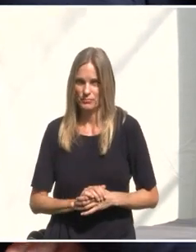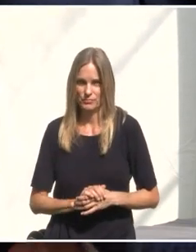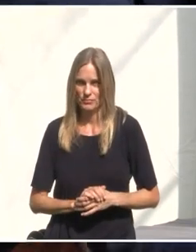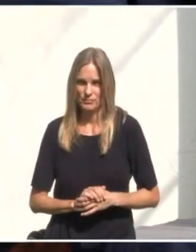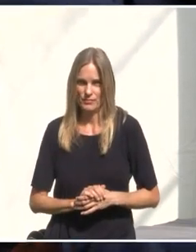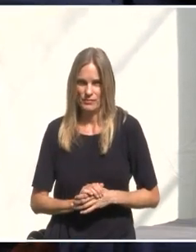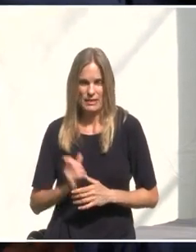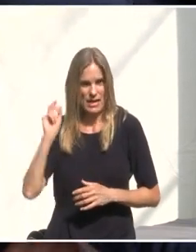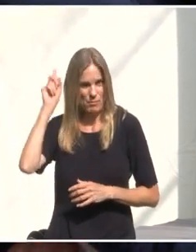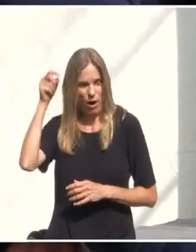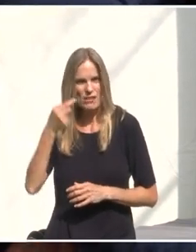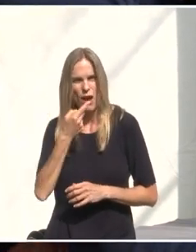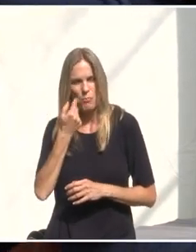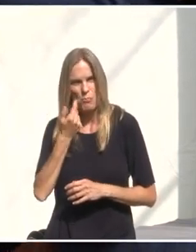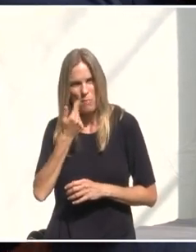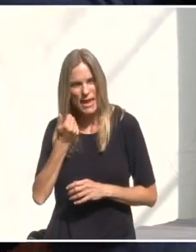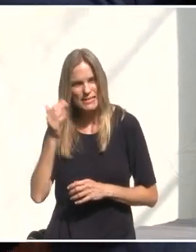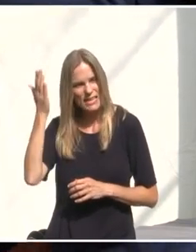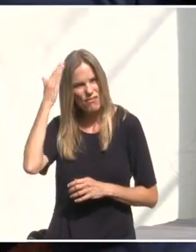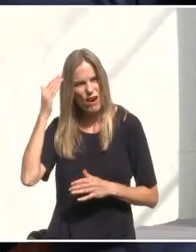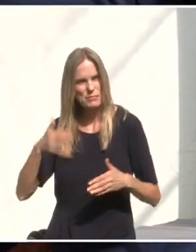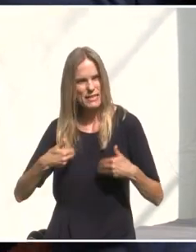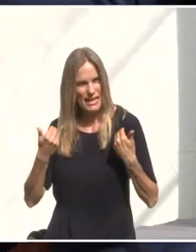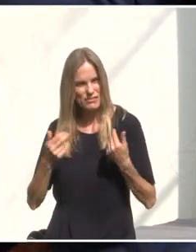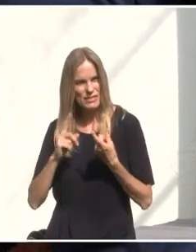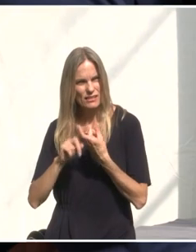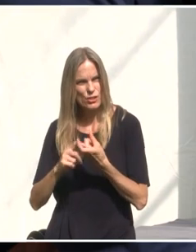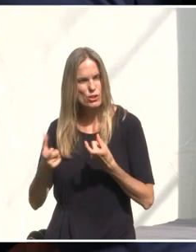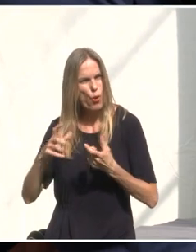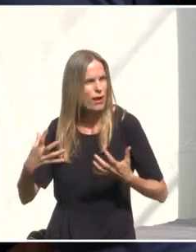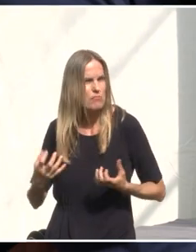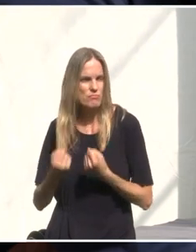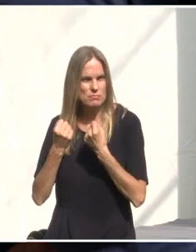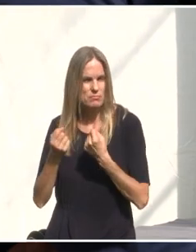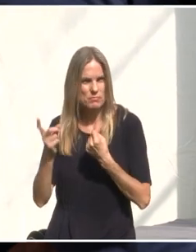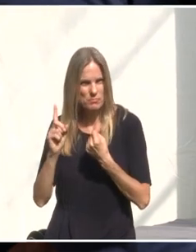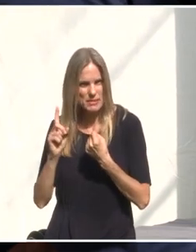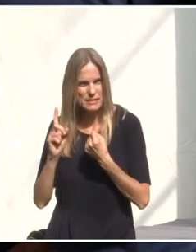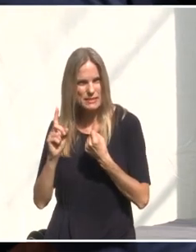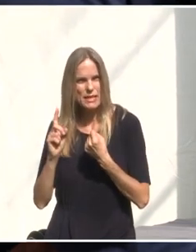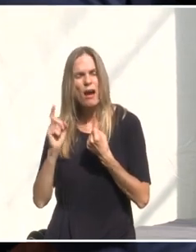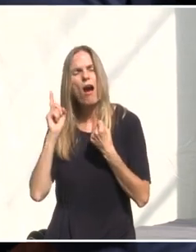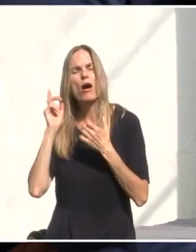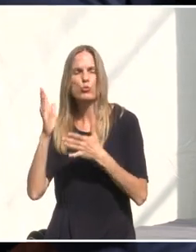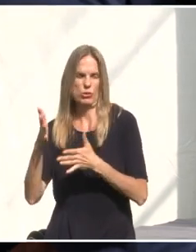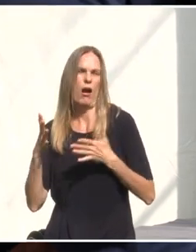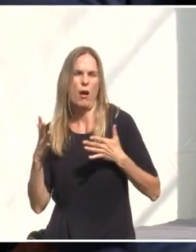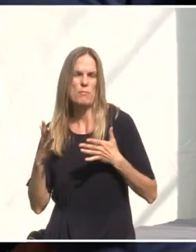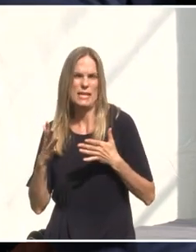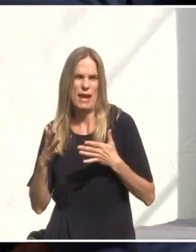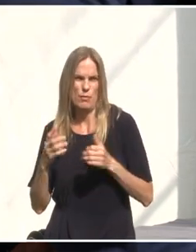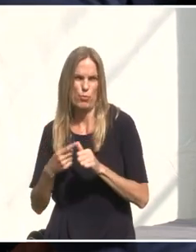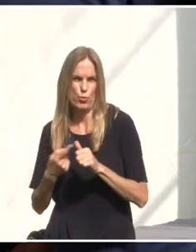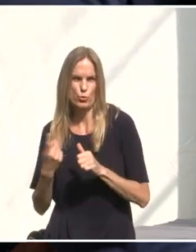unique challenges for men facing mental health has to do with lack of self-understanding by